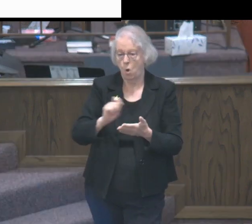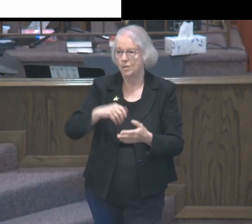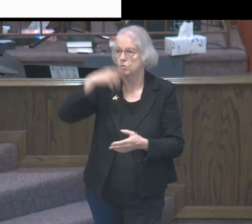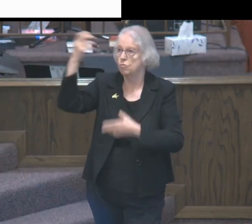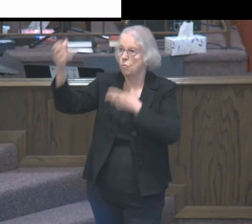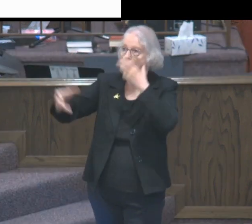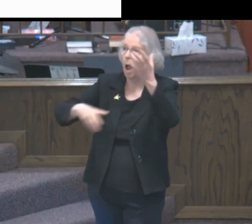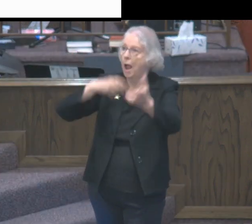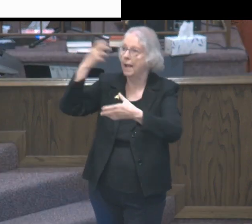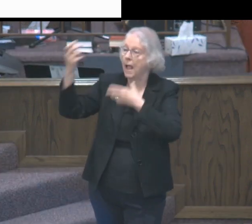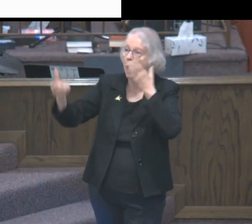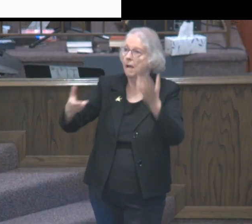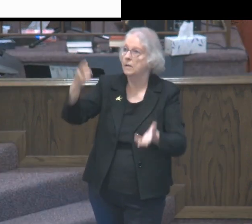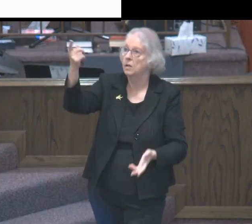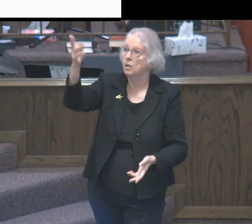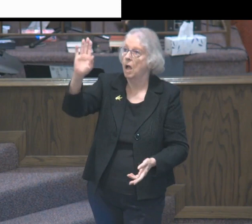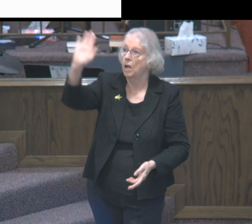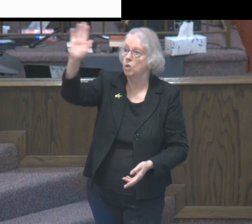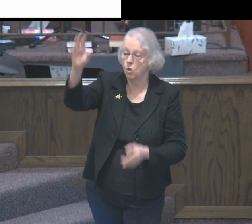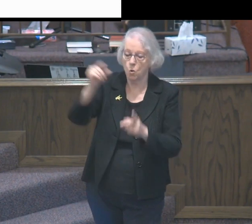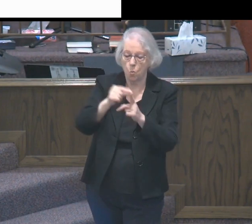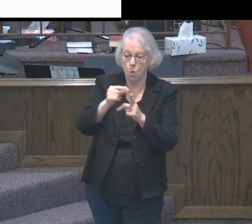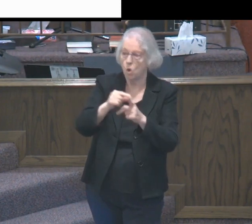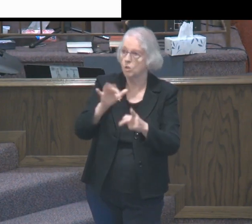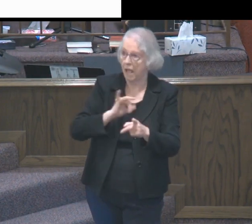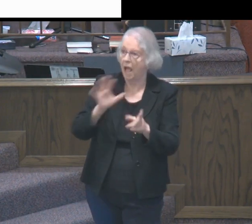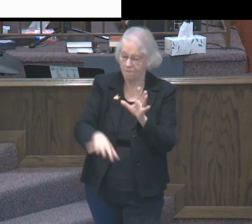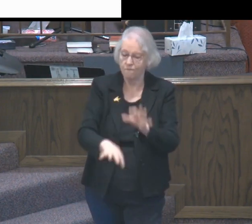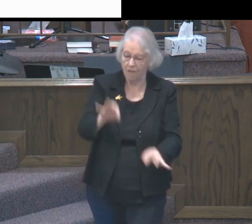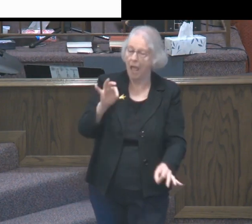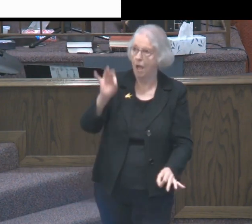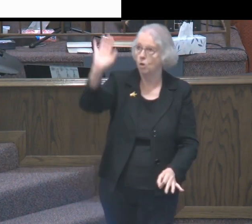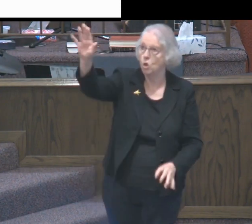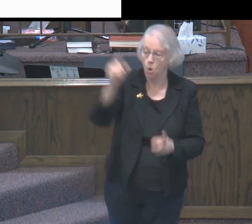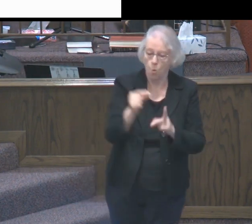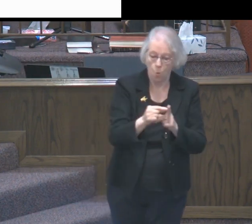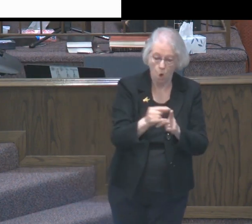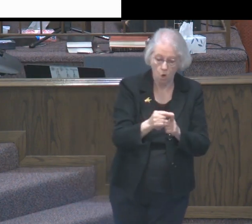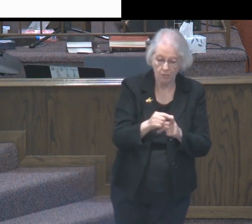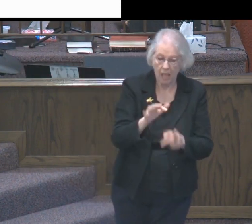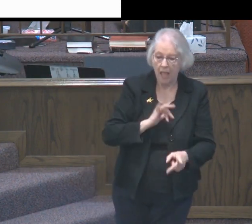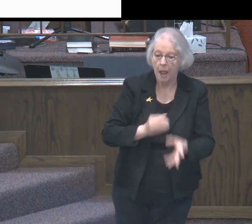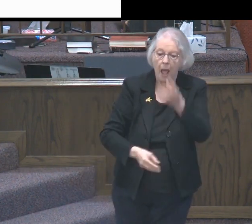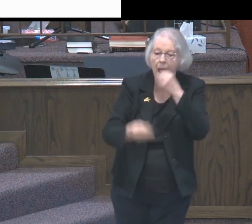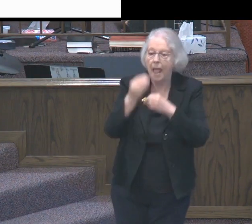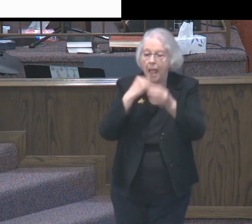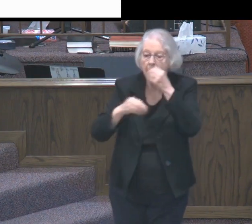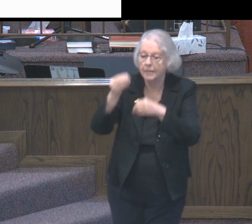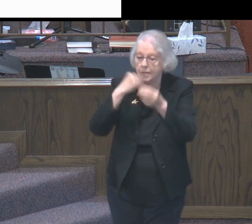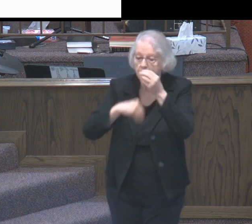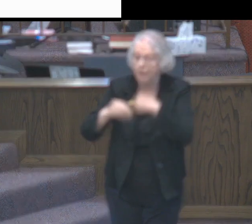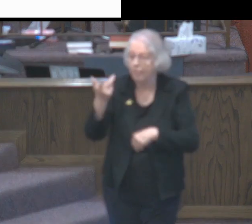crying out to God, he says, your words were found. I found your law. I found your words, he said, and I ate them.